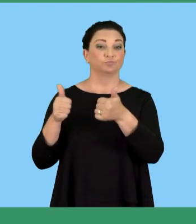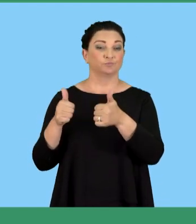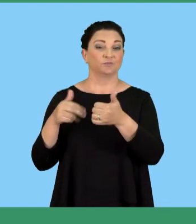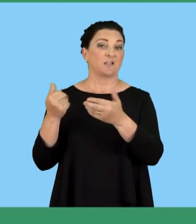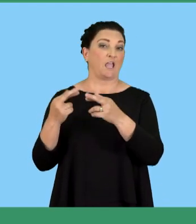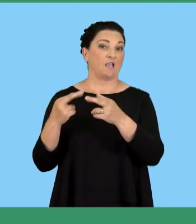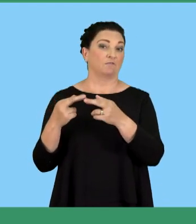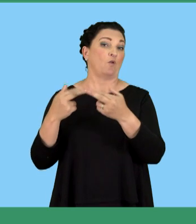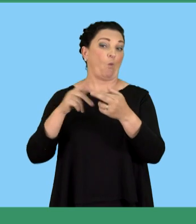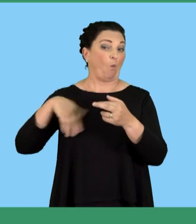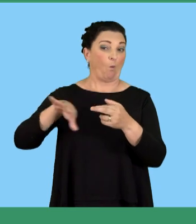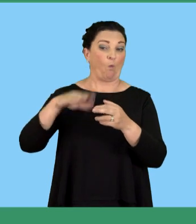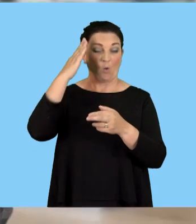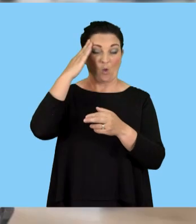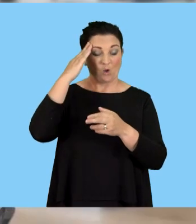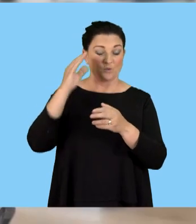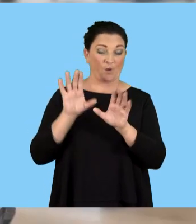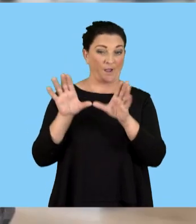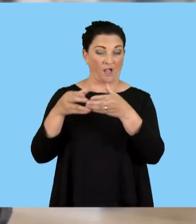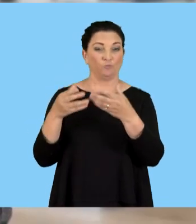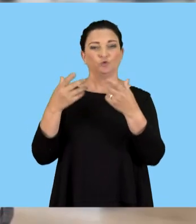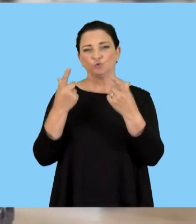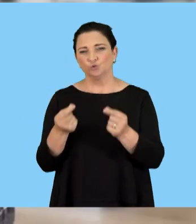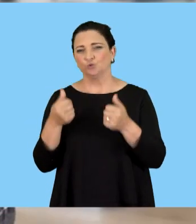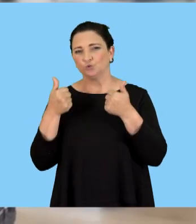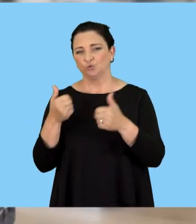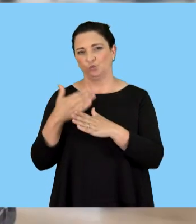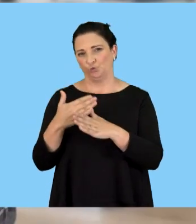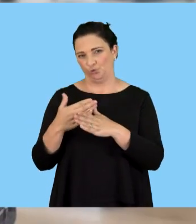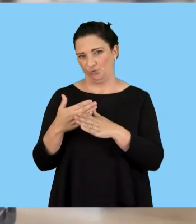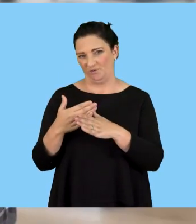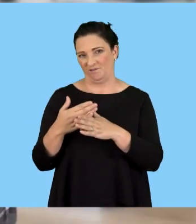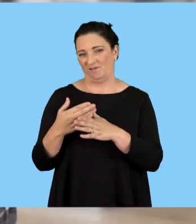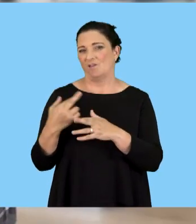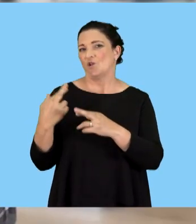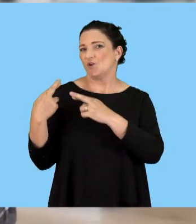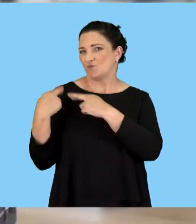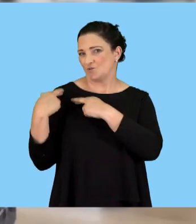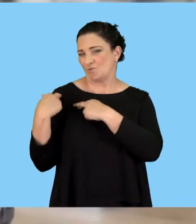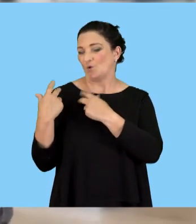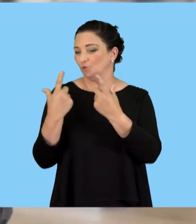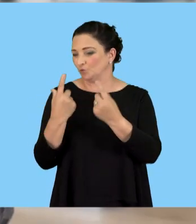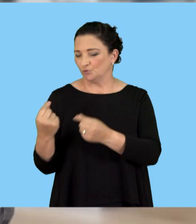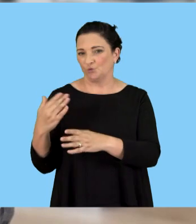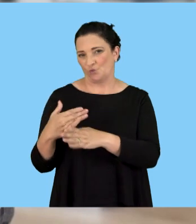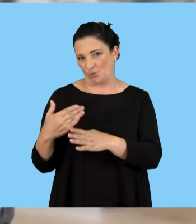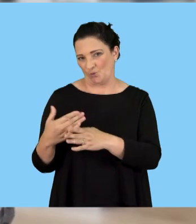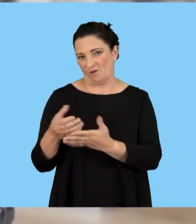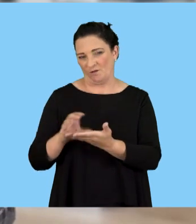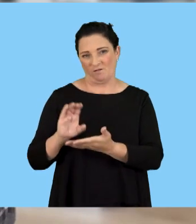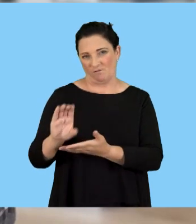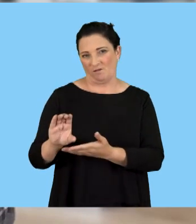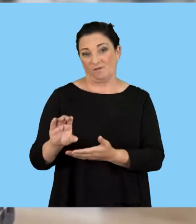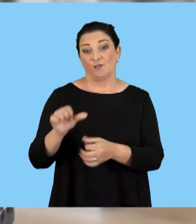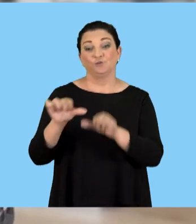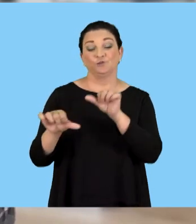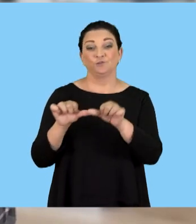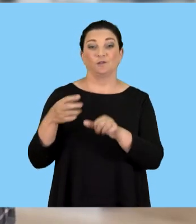towards the community and their employees. And another advantage is that a business may have a competitive